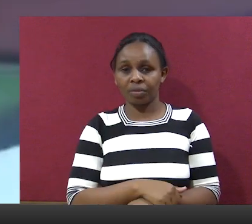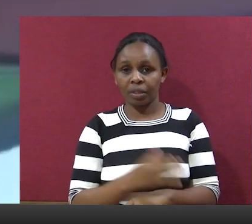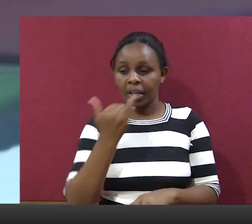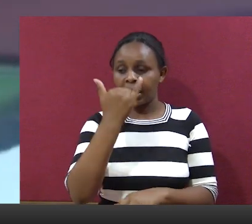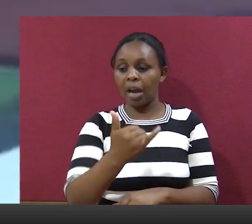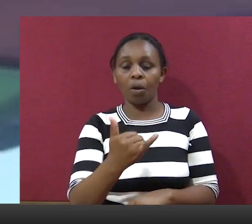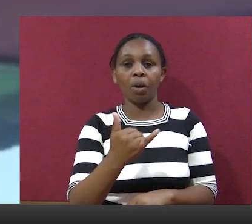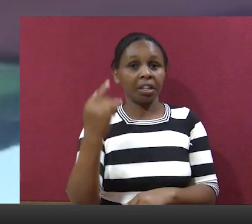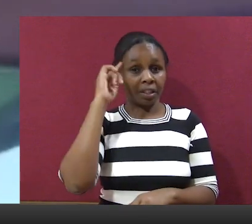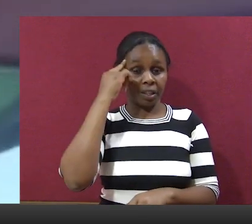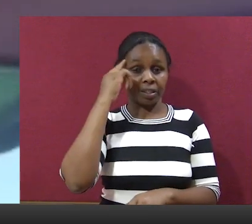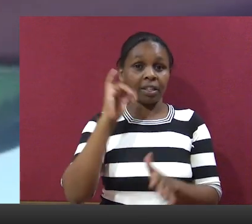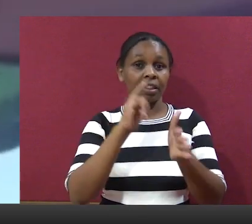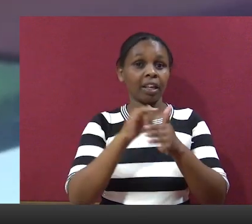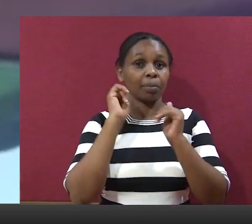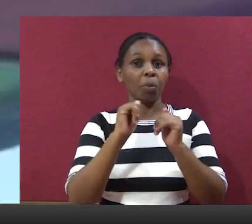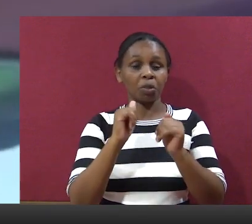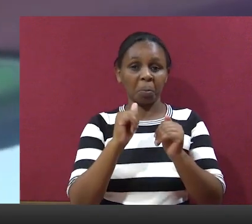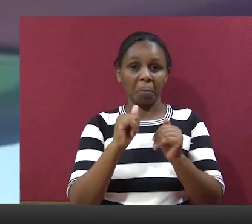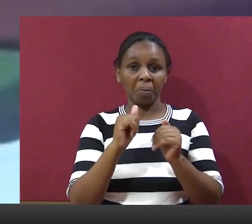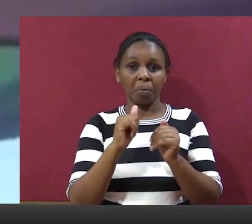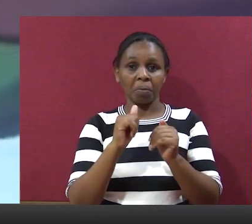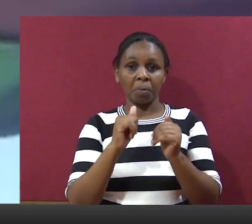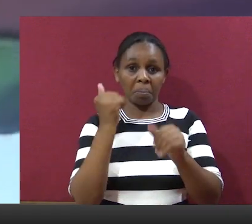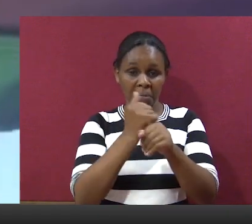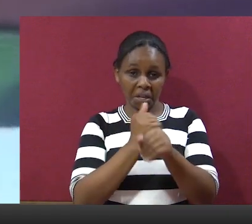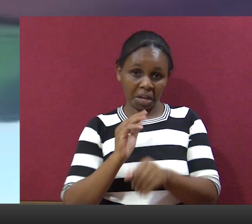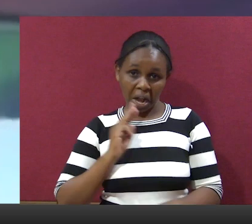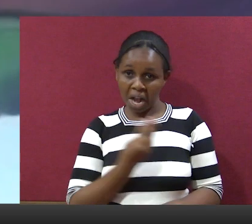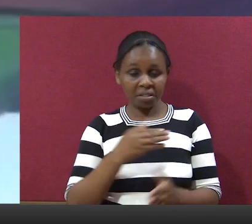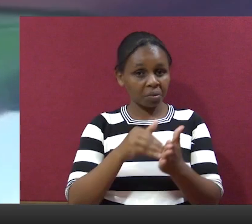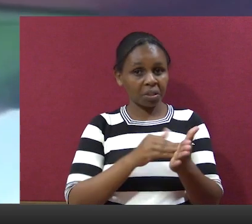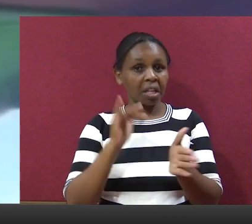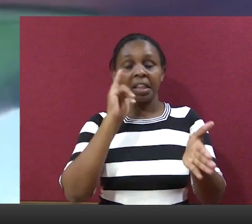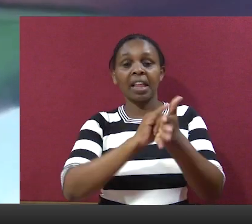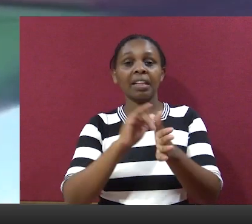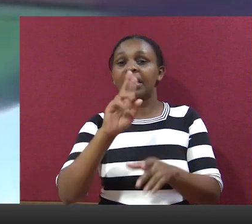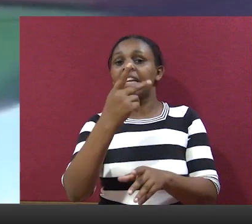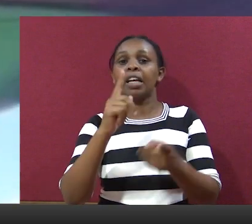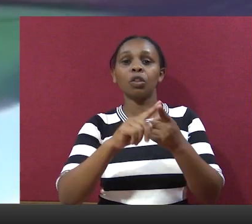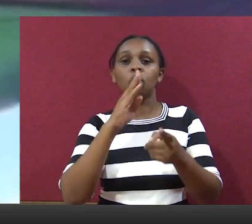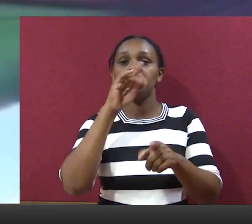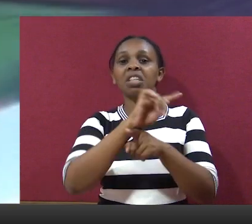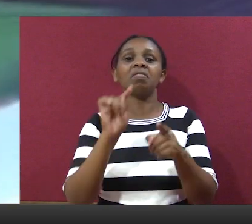Sasa anafikiri anaweza kututisha ya kwamba ati Kenya igawanywe.